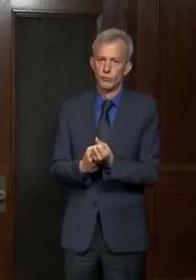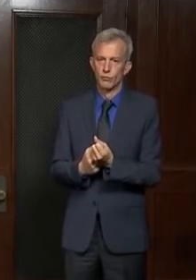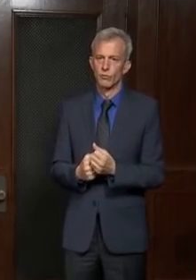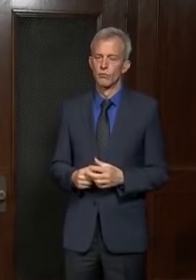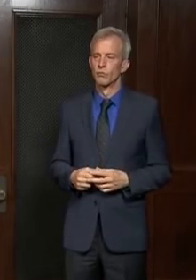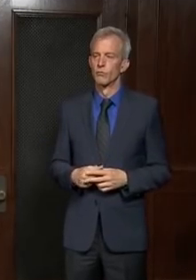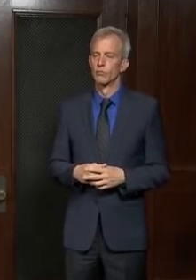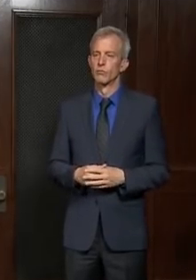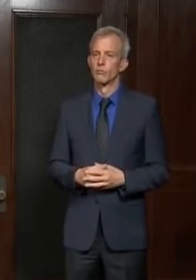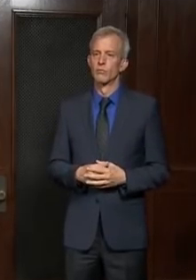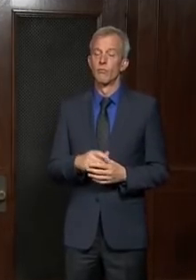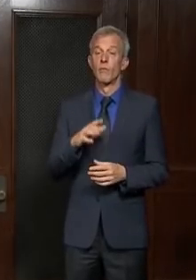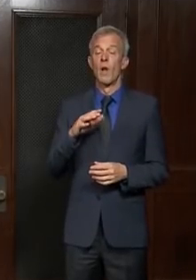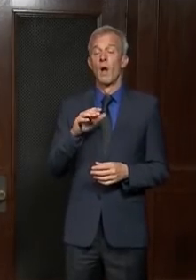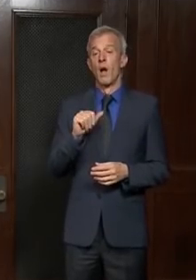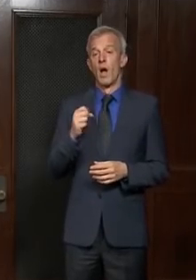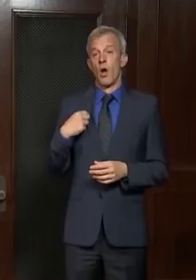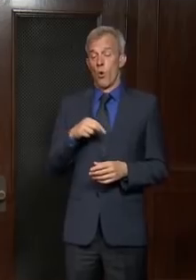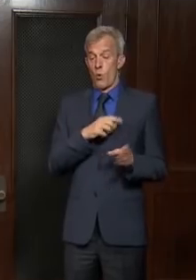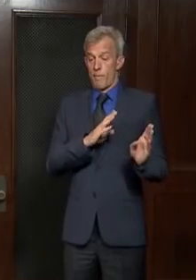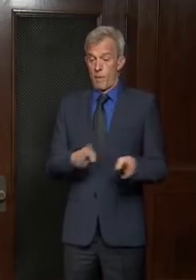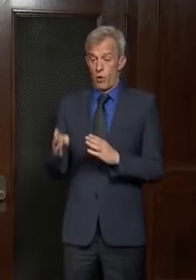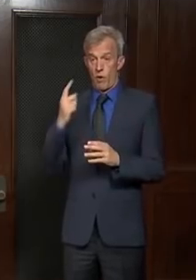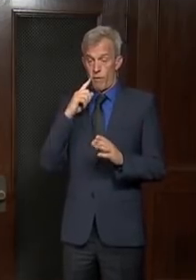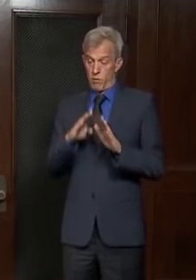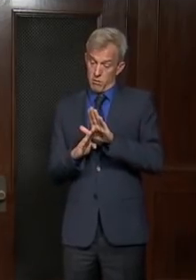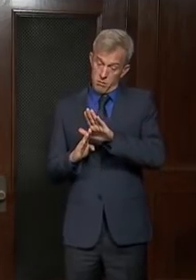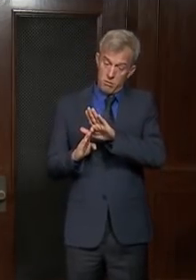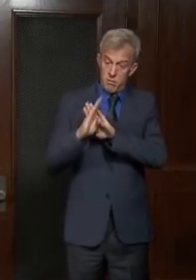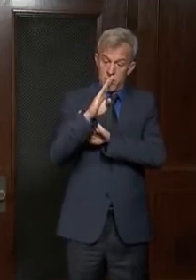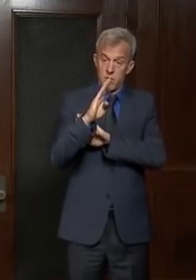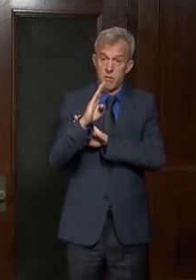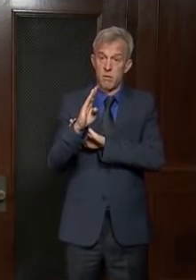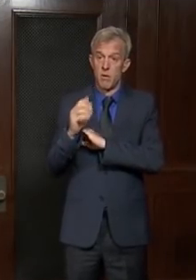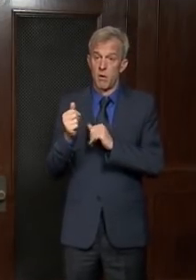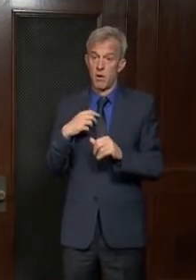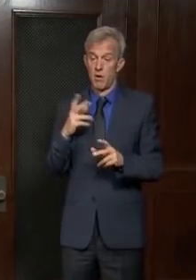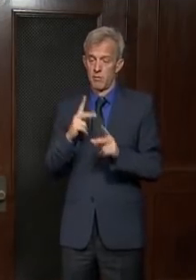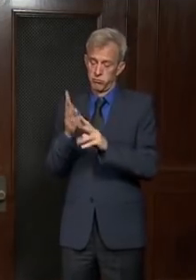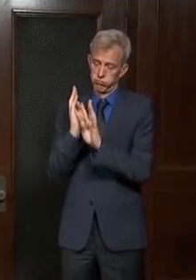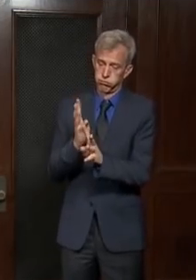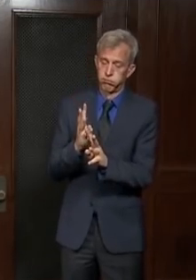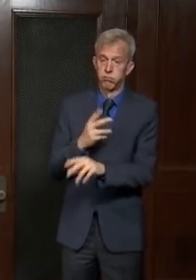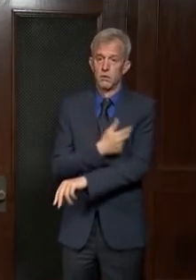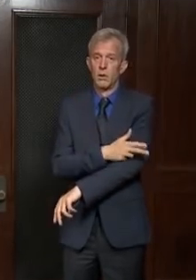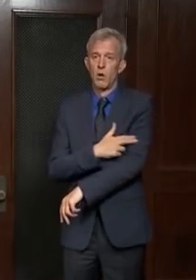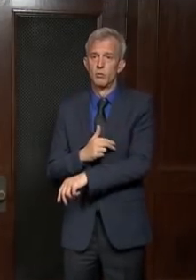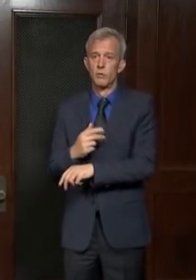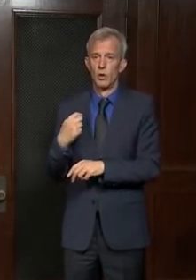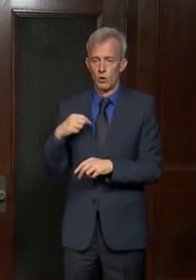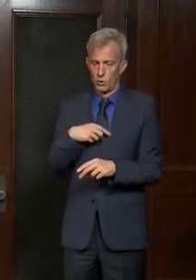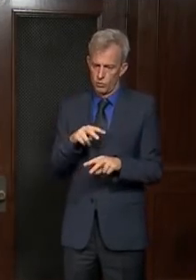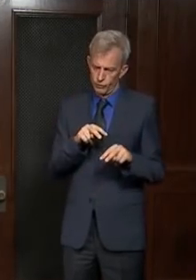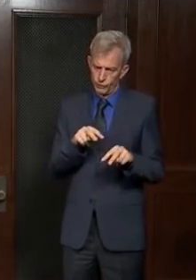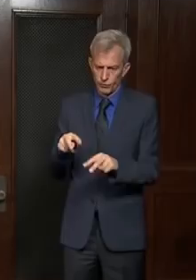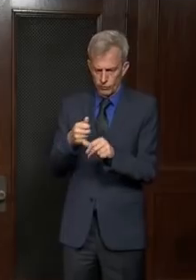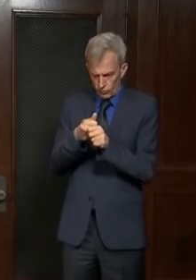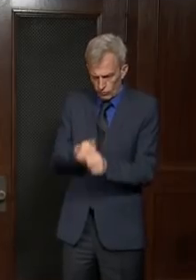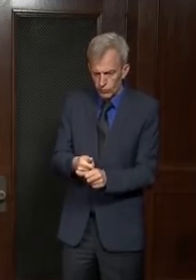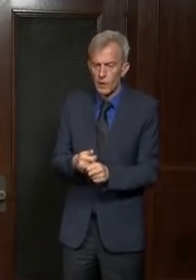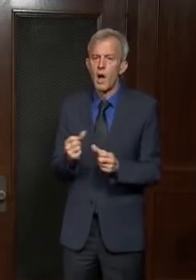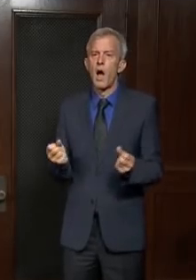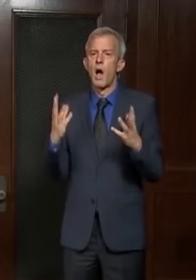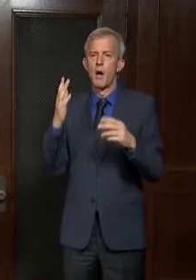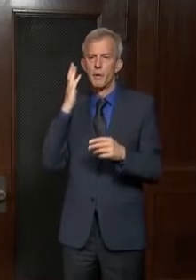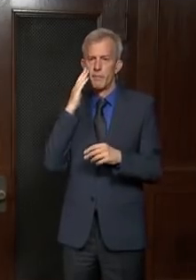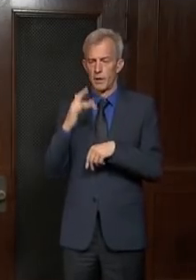we prepare for the peak of hospitalization, we continue to closely track hospital bed inventory as well. Across the county in